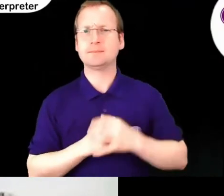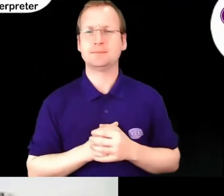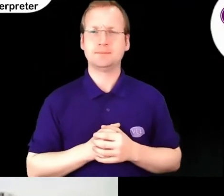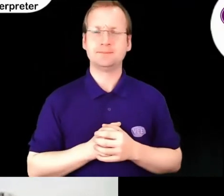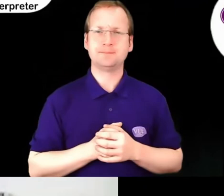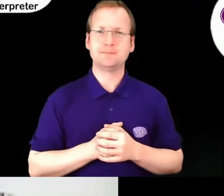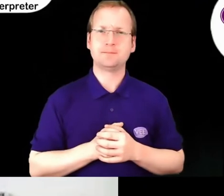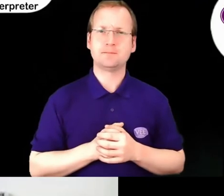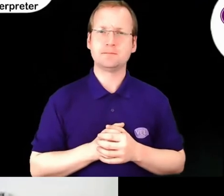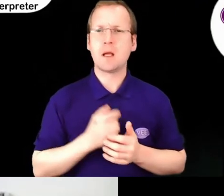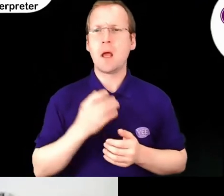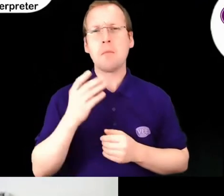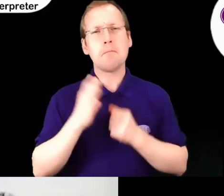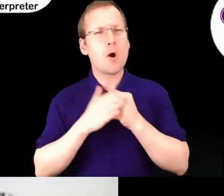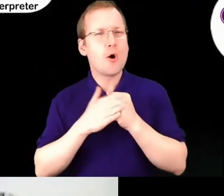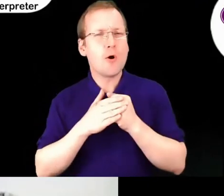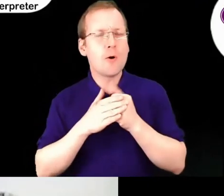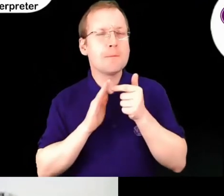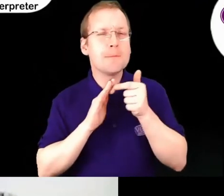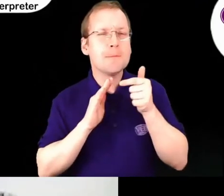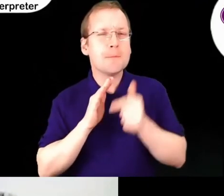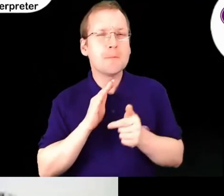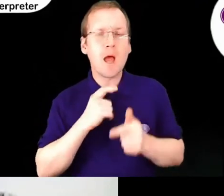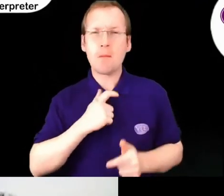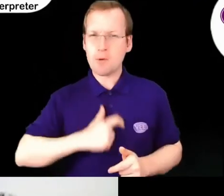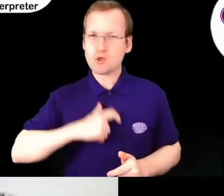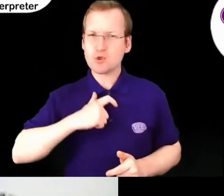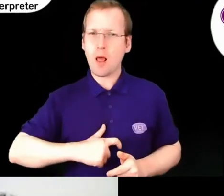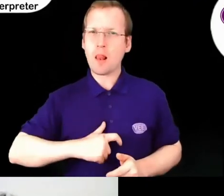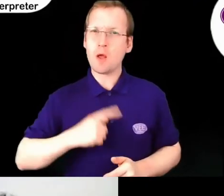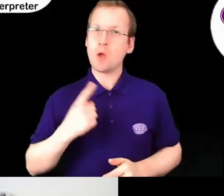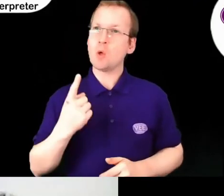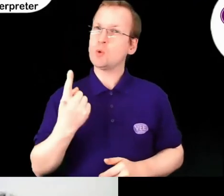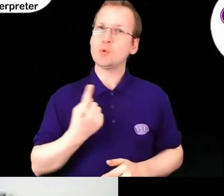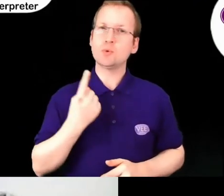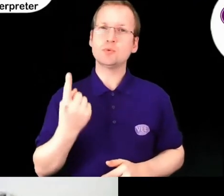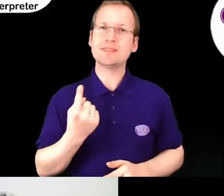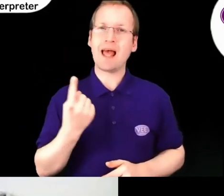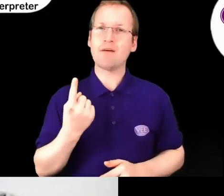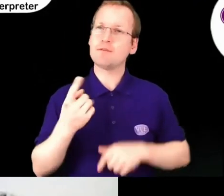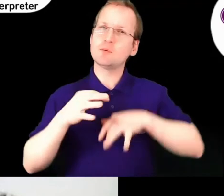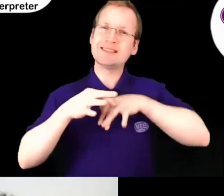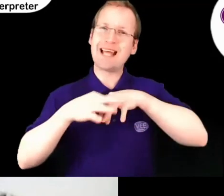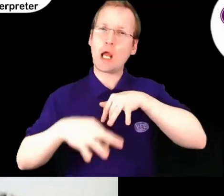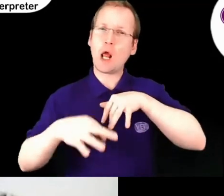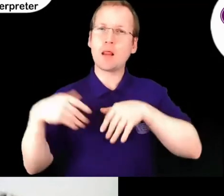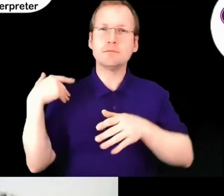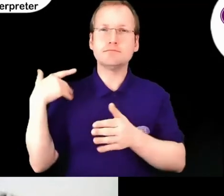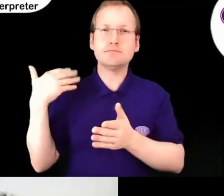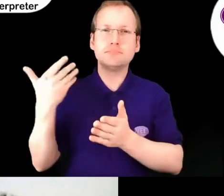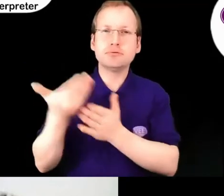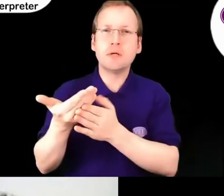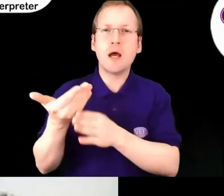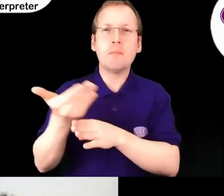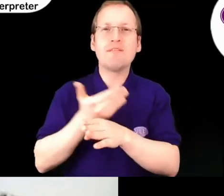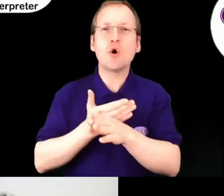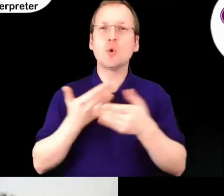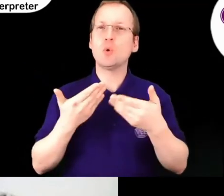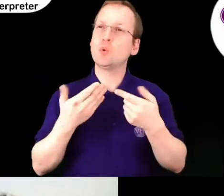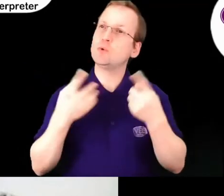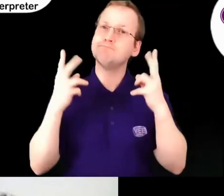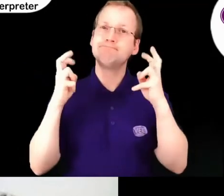A slightly more personal question, I guess. You chose to remain single for quite some time before you came out to enable your work